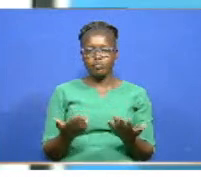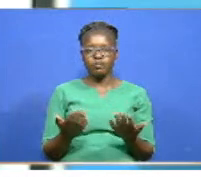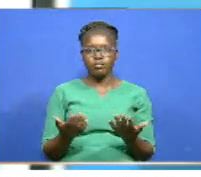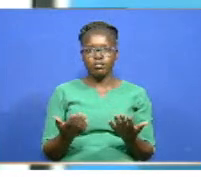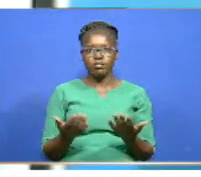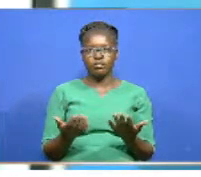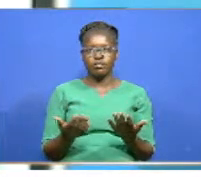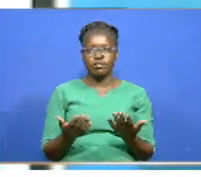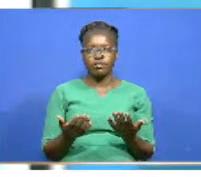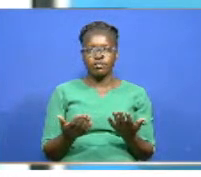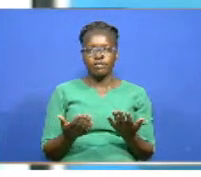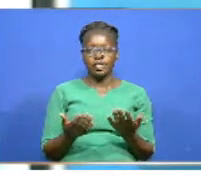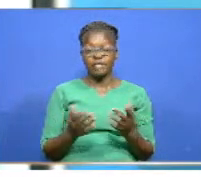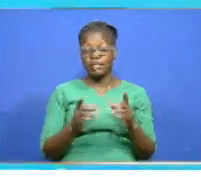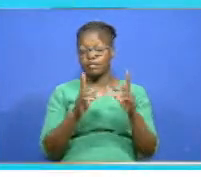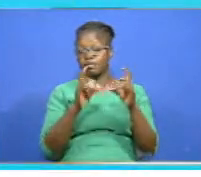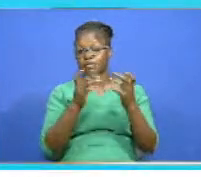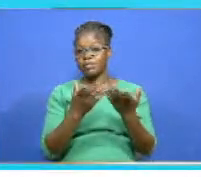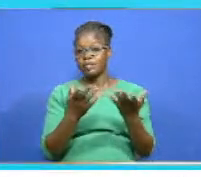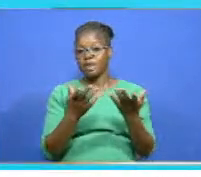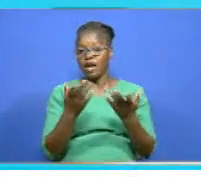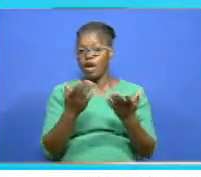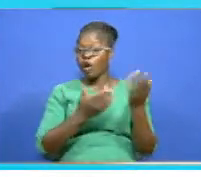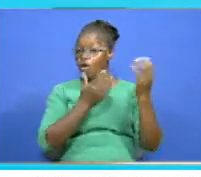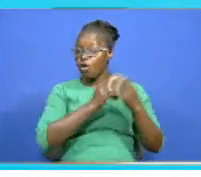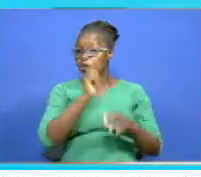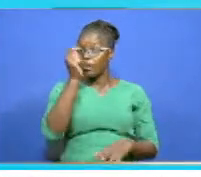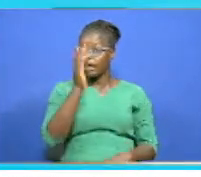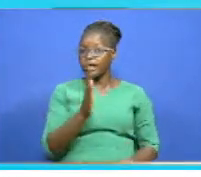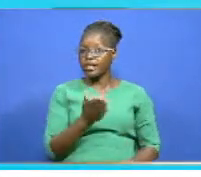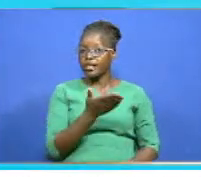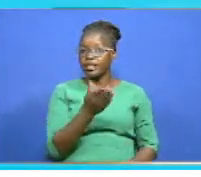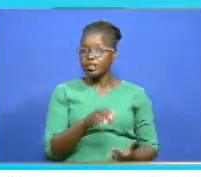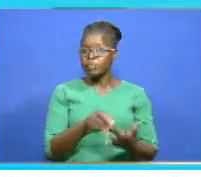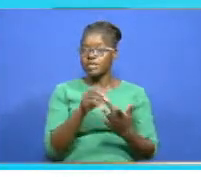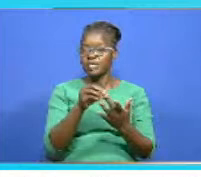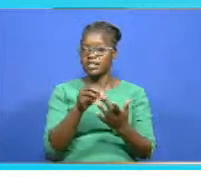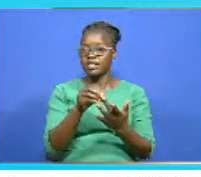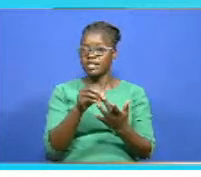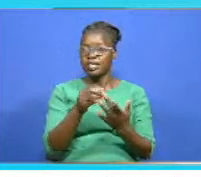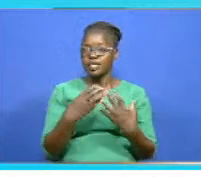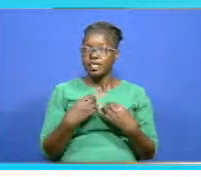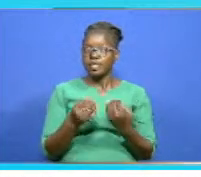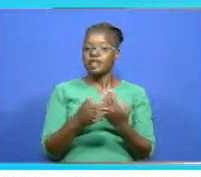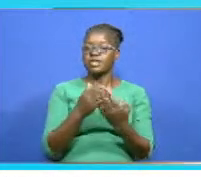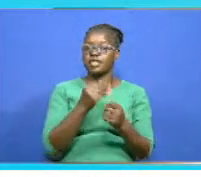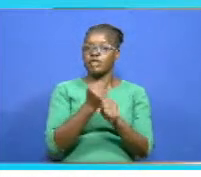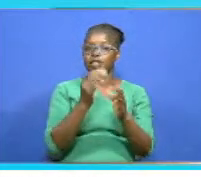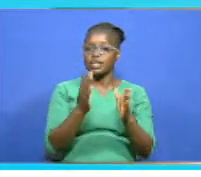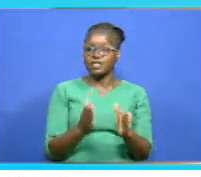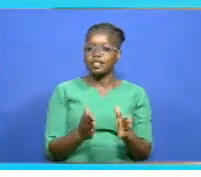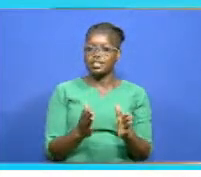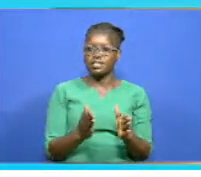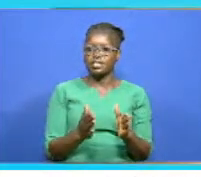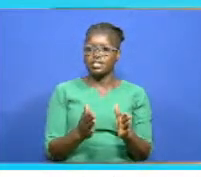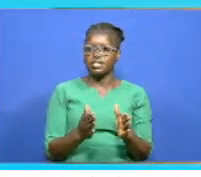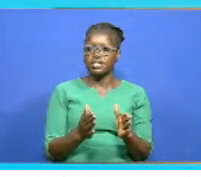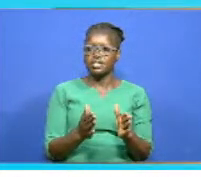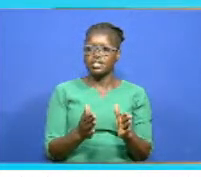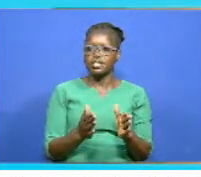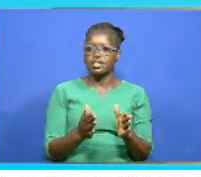those clips there, a ray of hope for Kenya, and especially our healthcare workers.